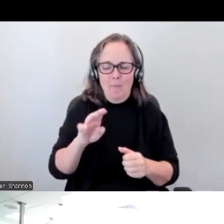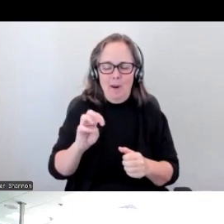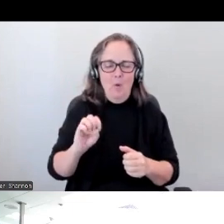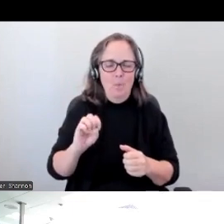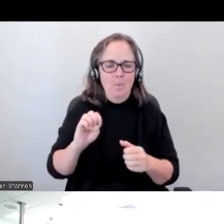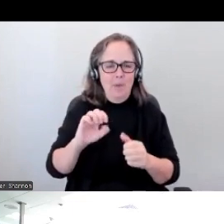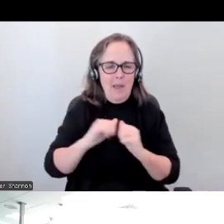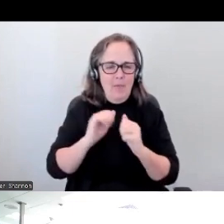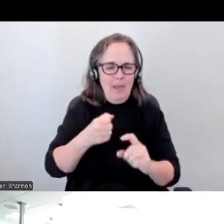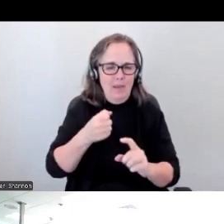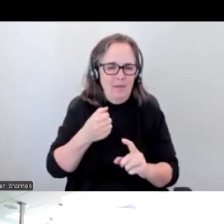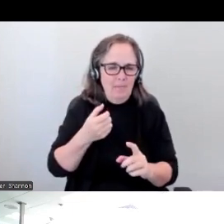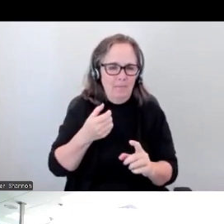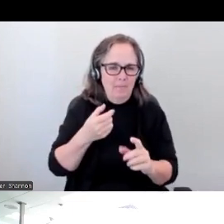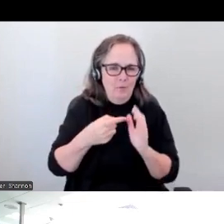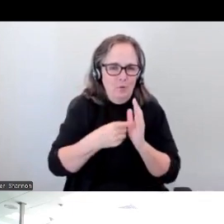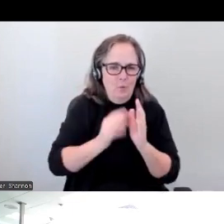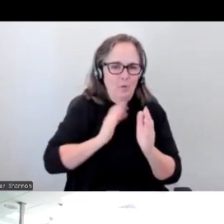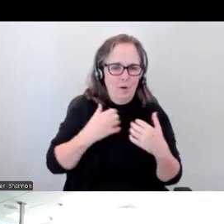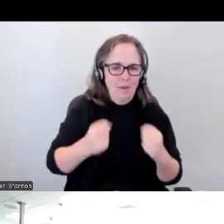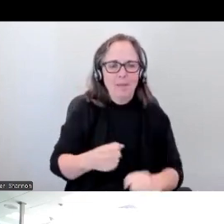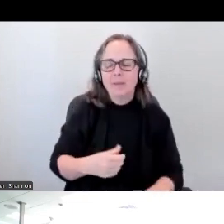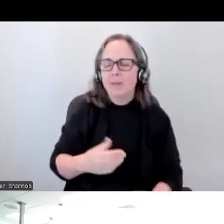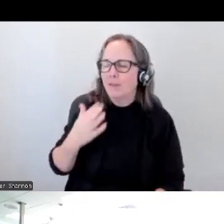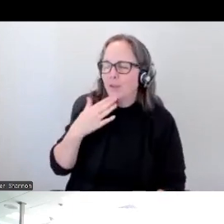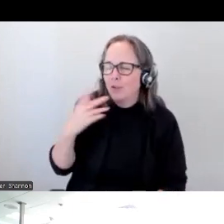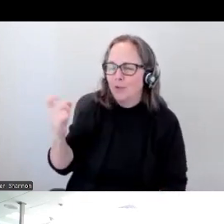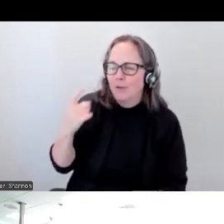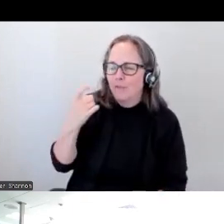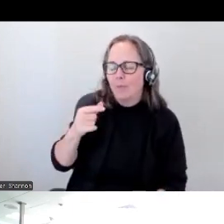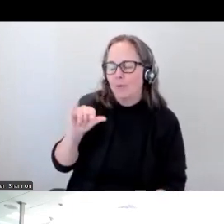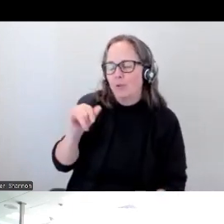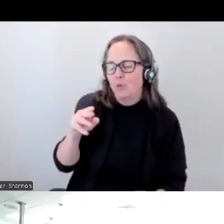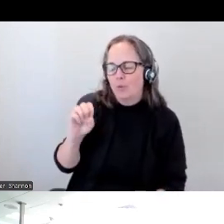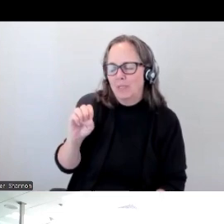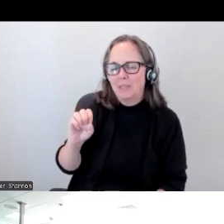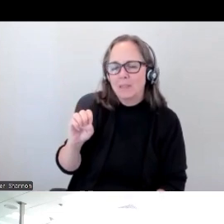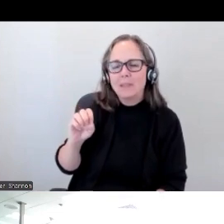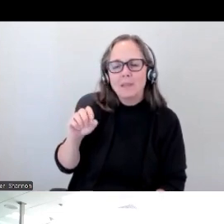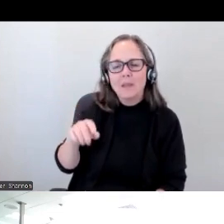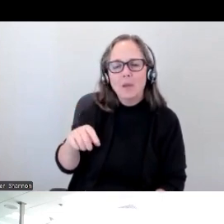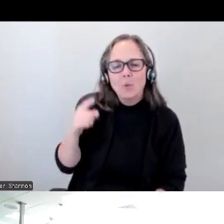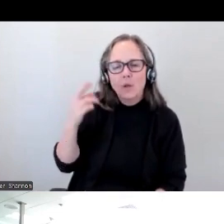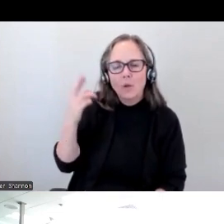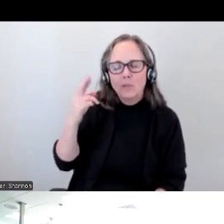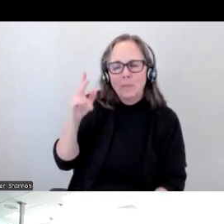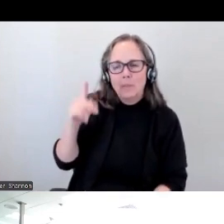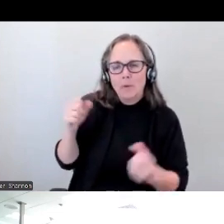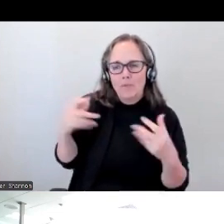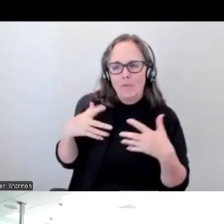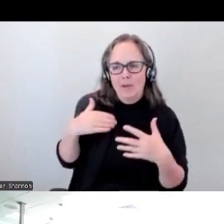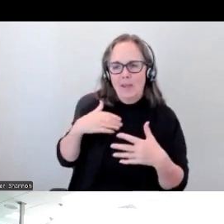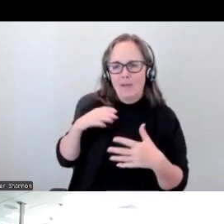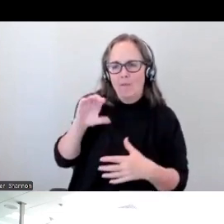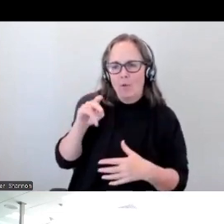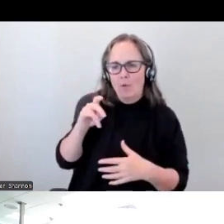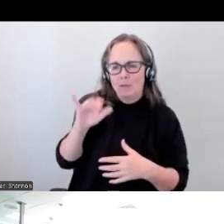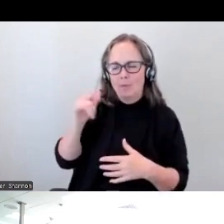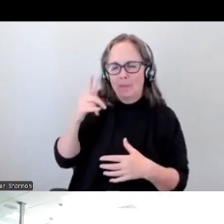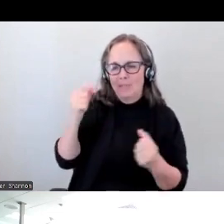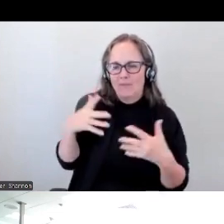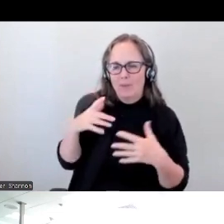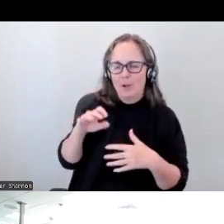Okay. Oh, this is a very interesting question from Joyce. I'm finding one of the reasons that folks are afraid to have a colonoscopy is fear